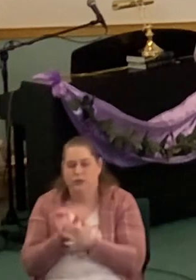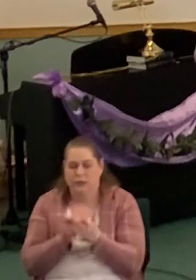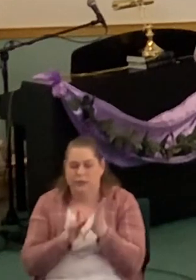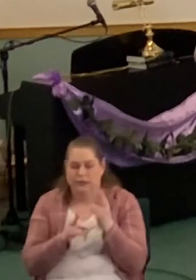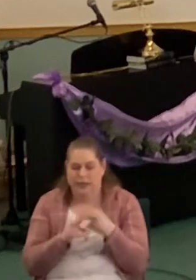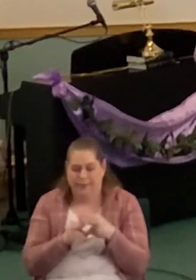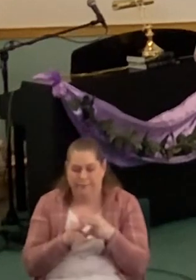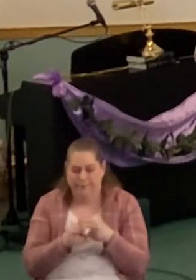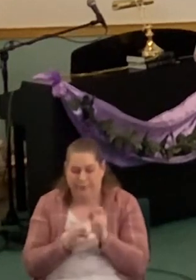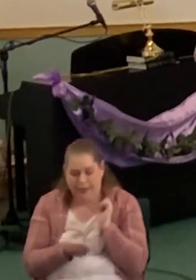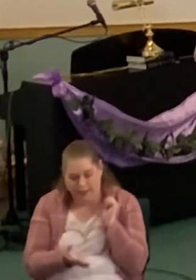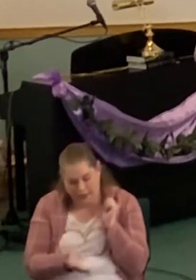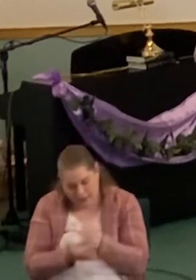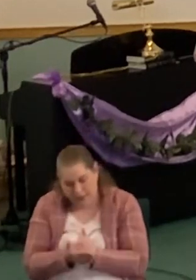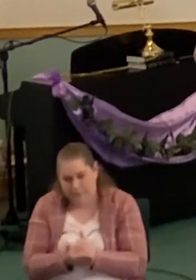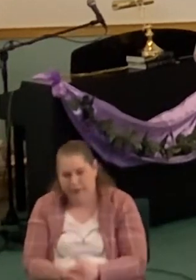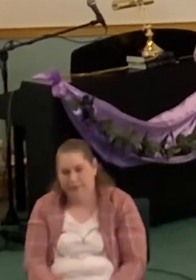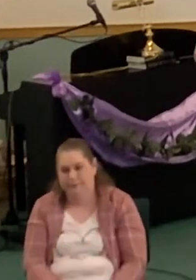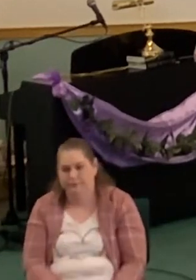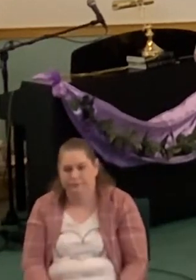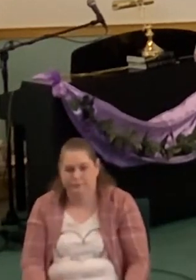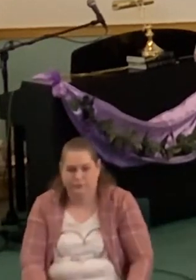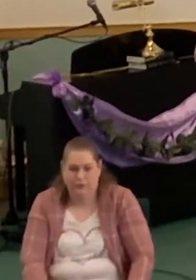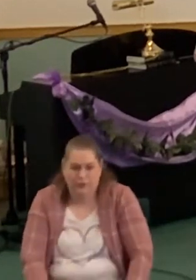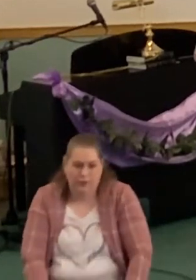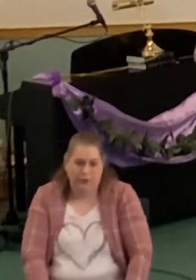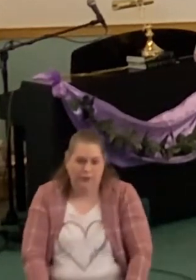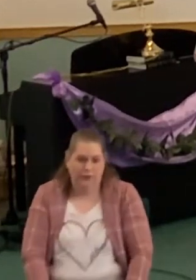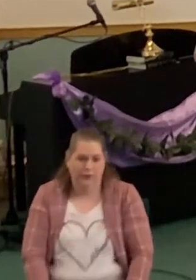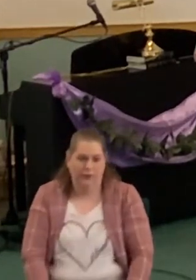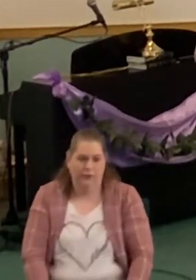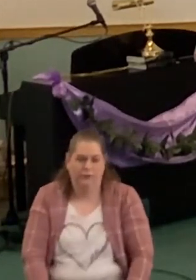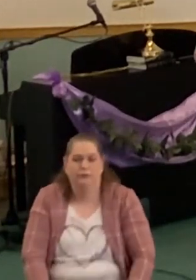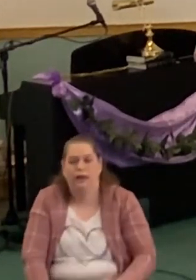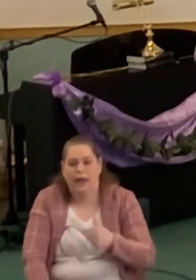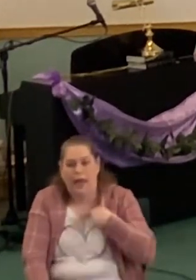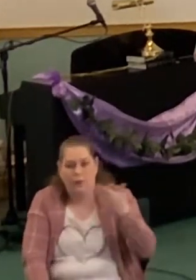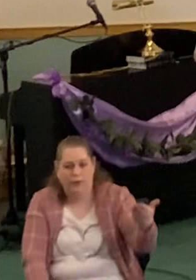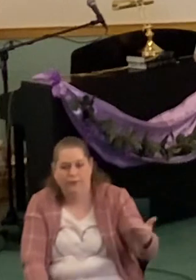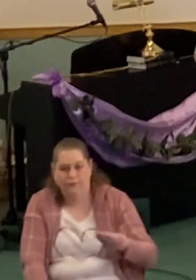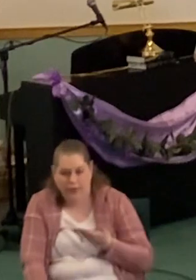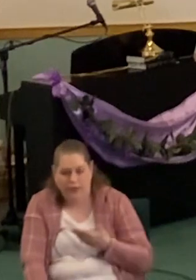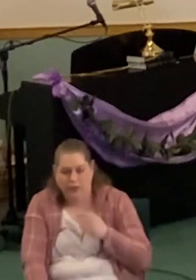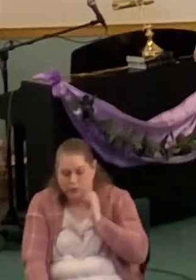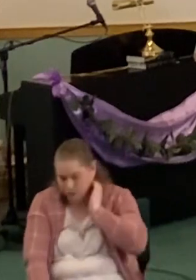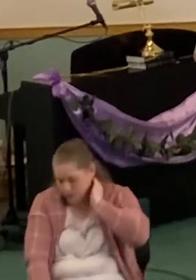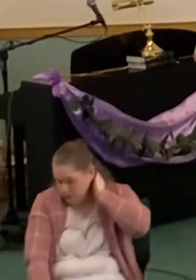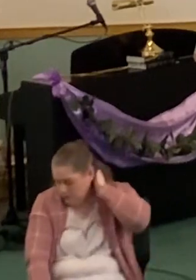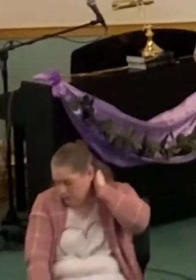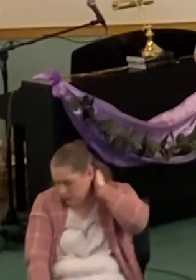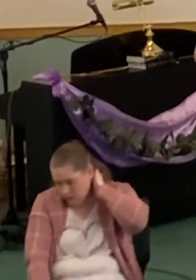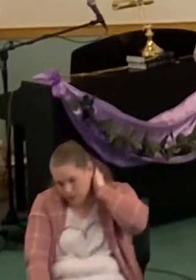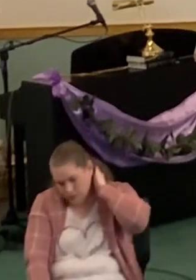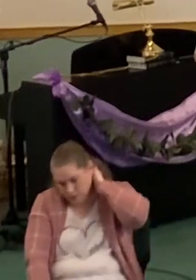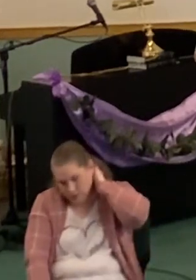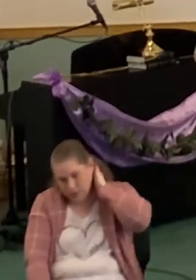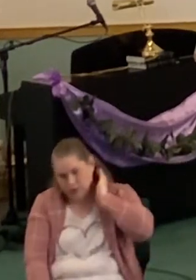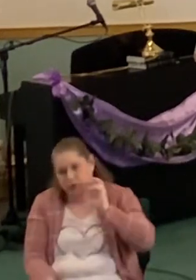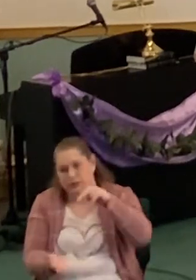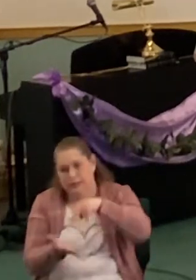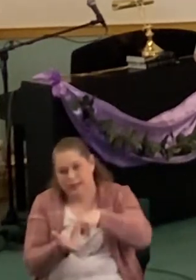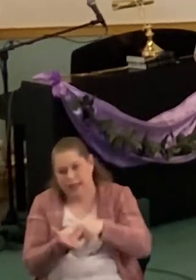in Jesus' name, amen. So I'll invite you to, if you are able, to stand for the